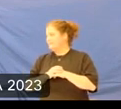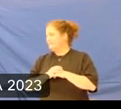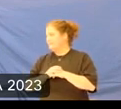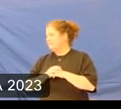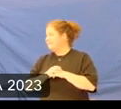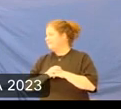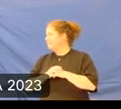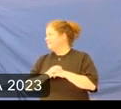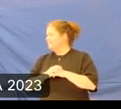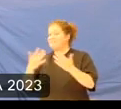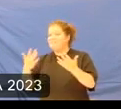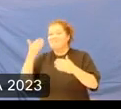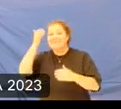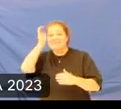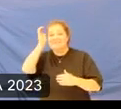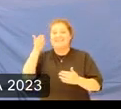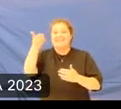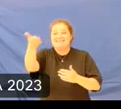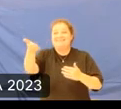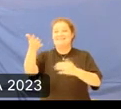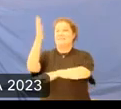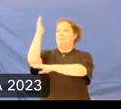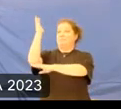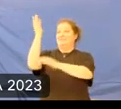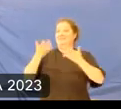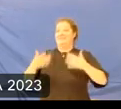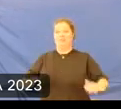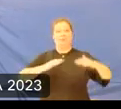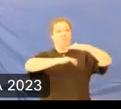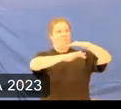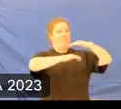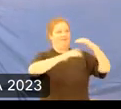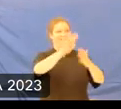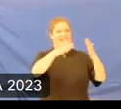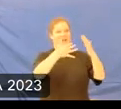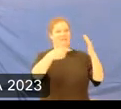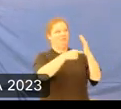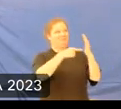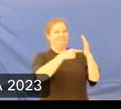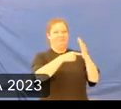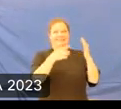languages. Christian Raman was saying it's already well developed.